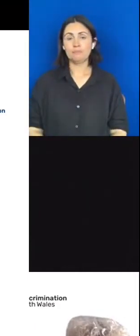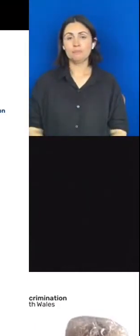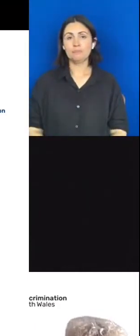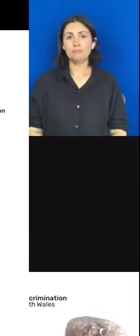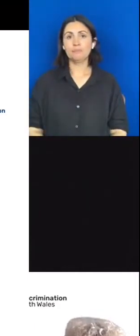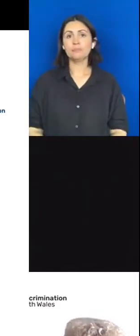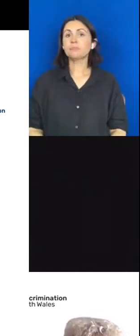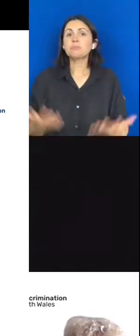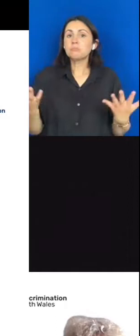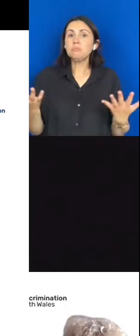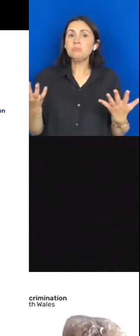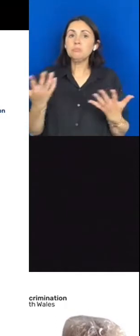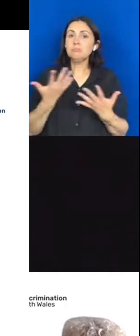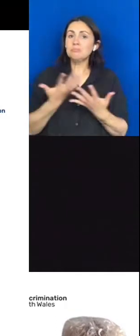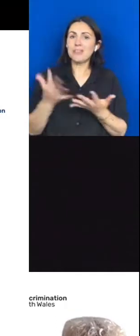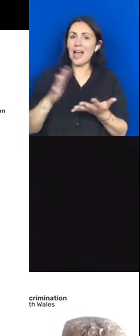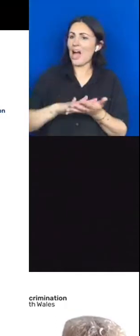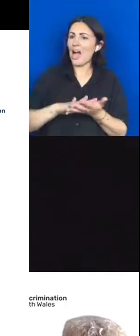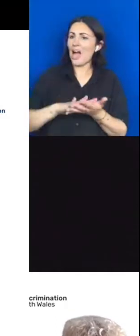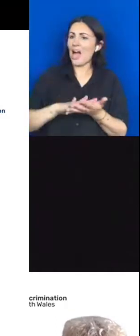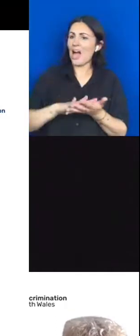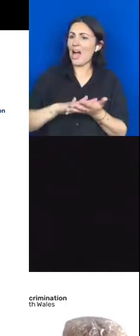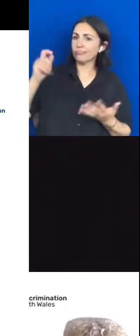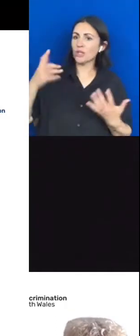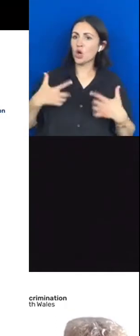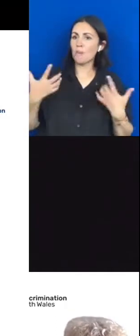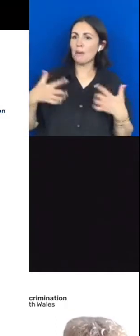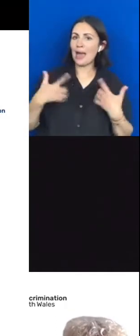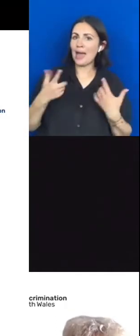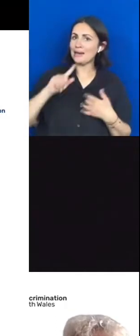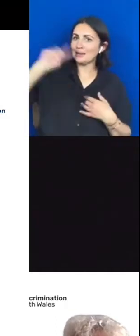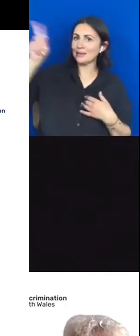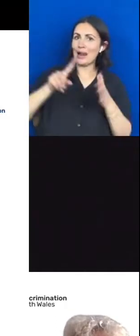So how do you lodge a complaint with Anti-Discrimination New South Wales?